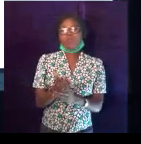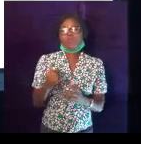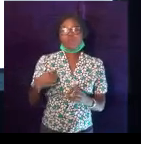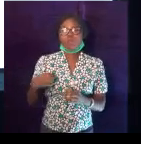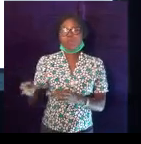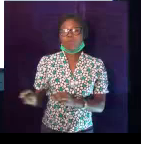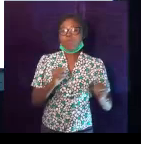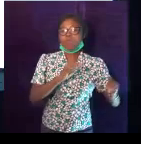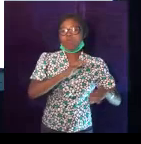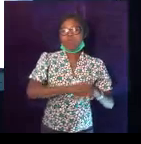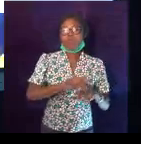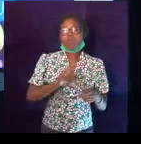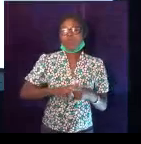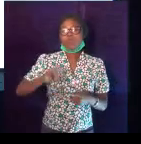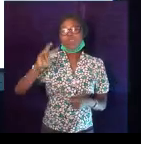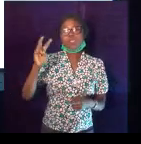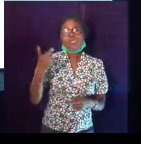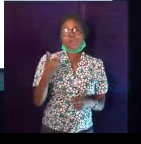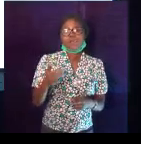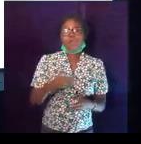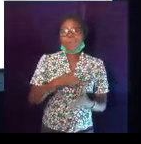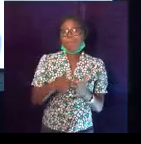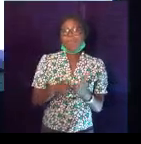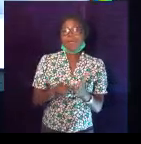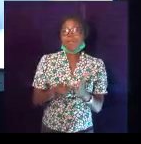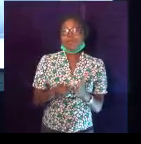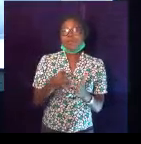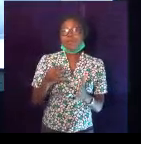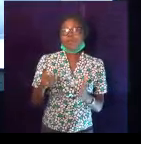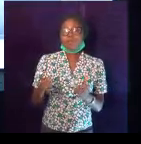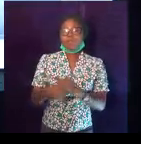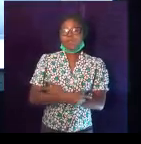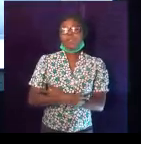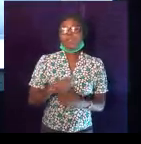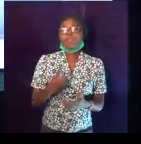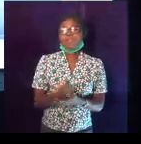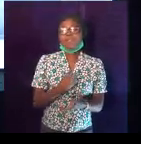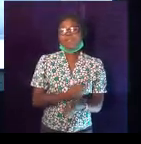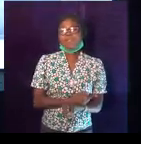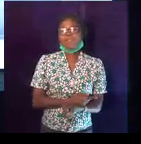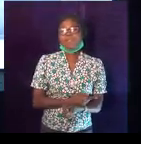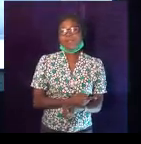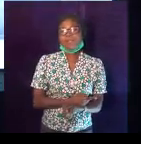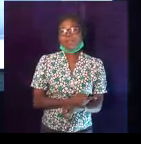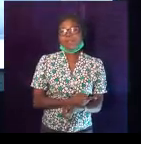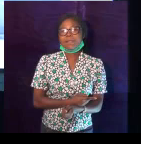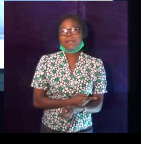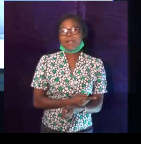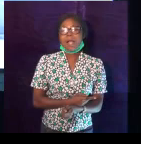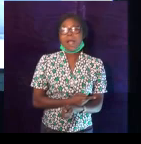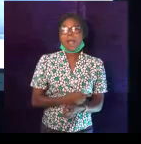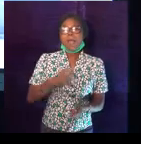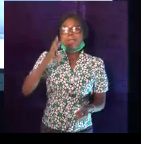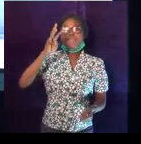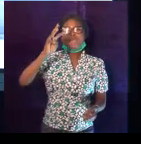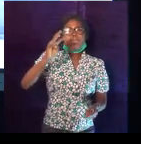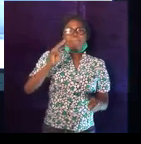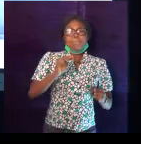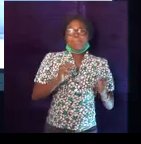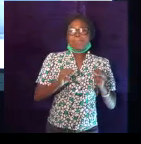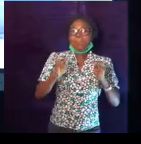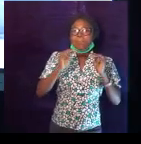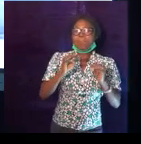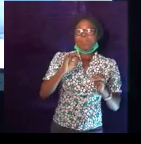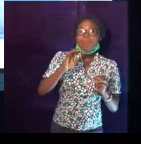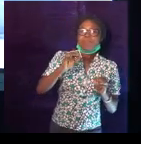way through. We now move on to the second part of today's lesson. That's talking about the median.